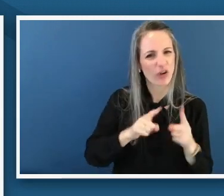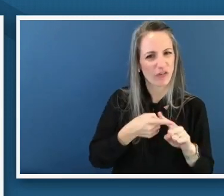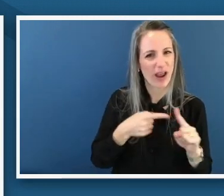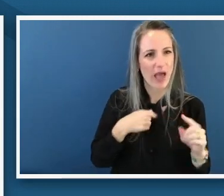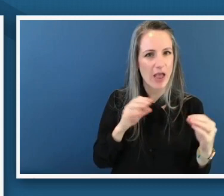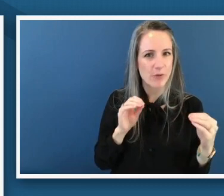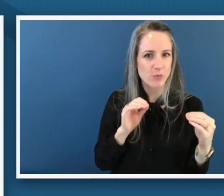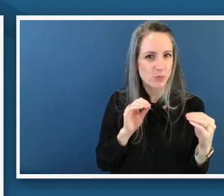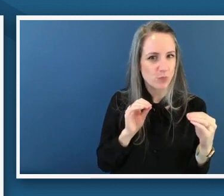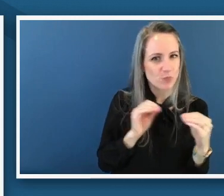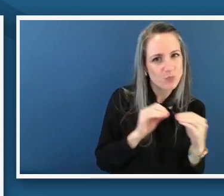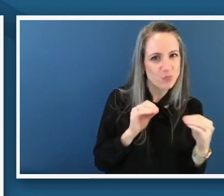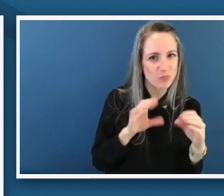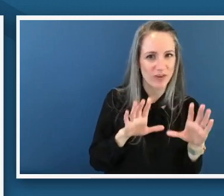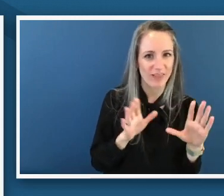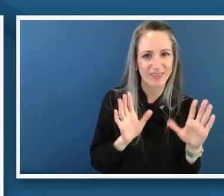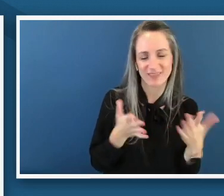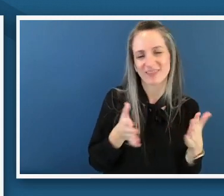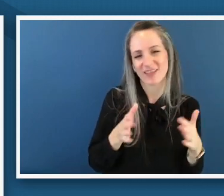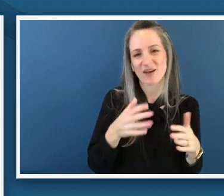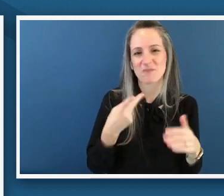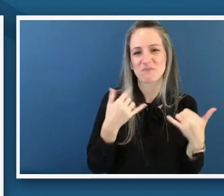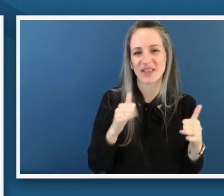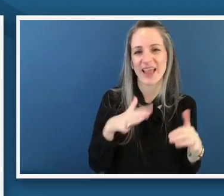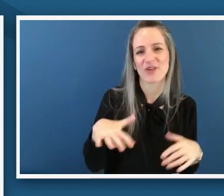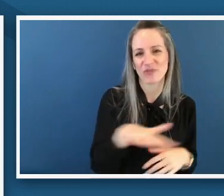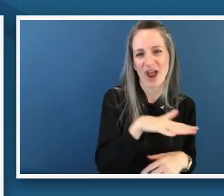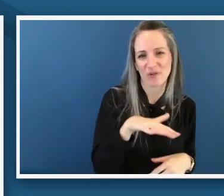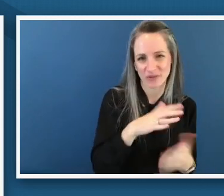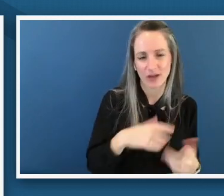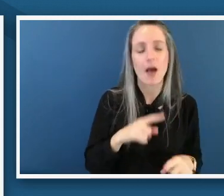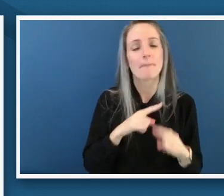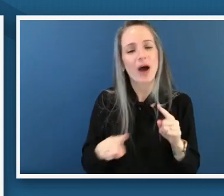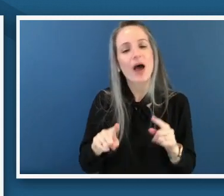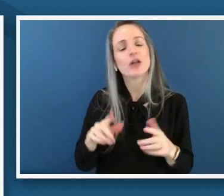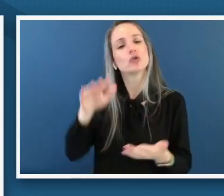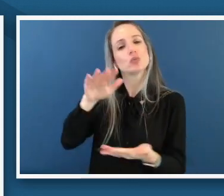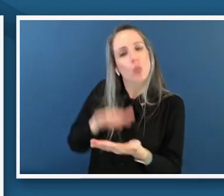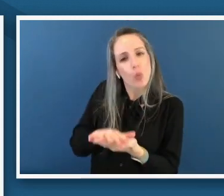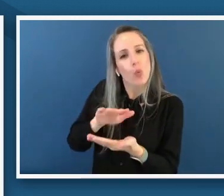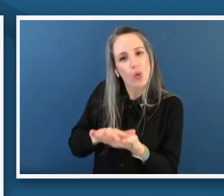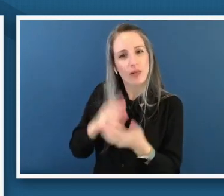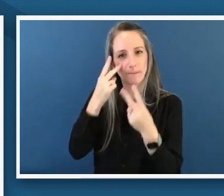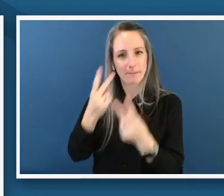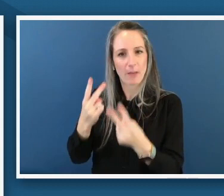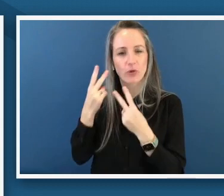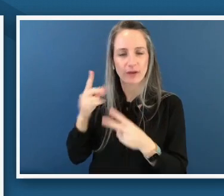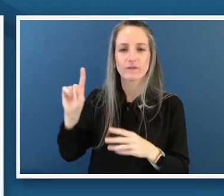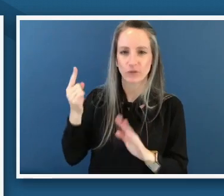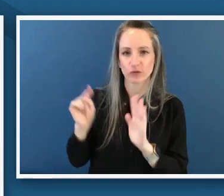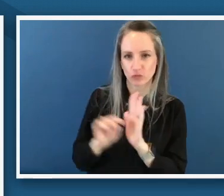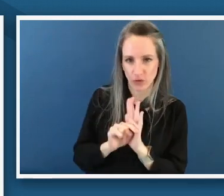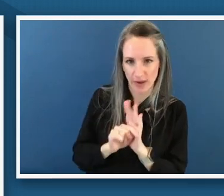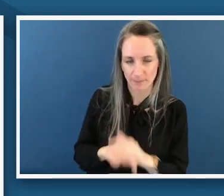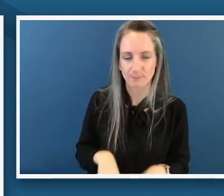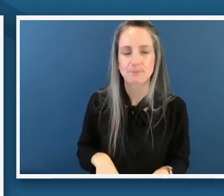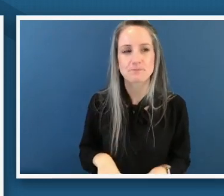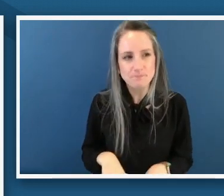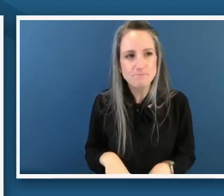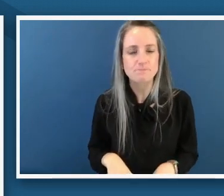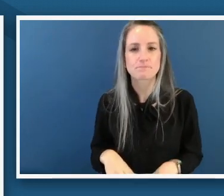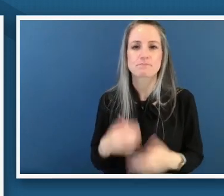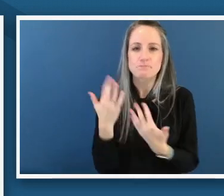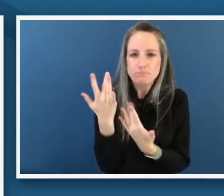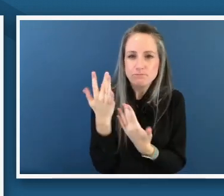remember from kindergarten. But then 1st grade, my first like legitimate school memory, I was waiting to have my picture taken for